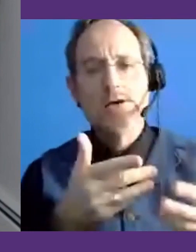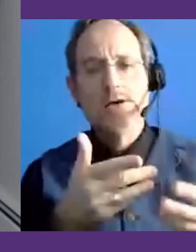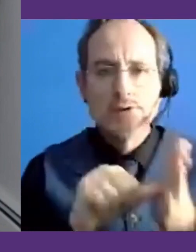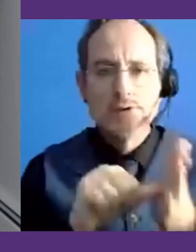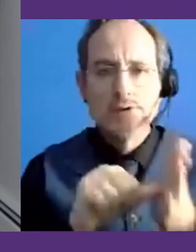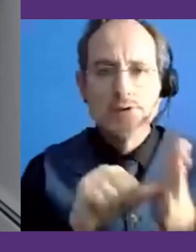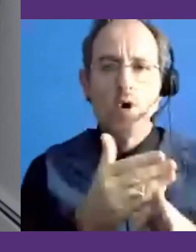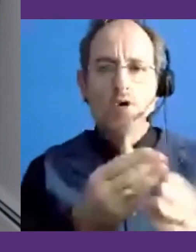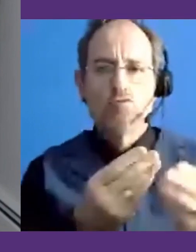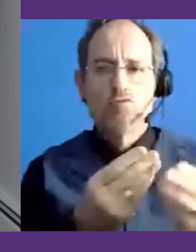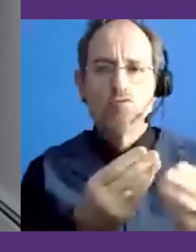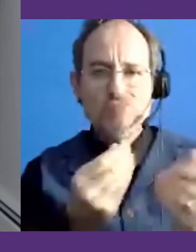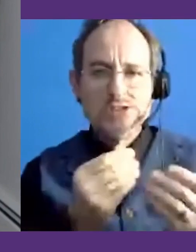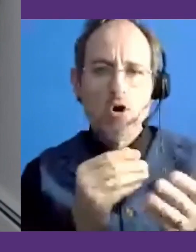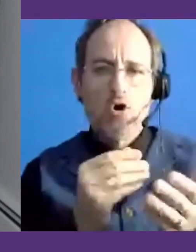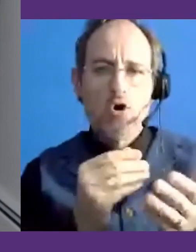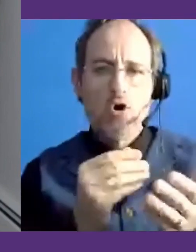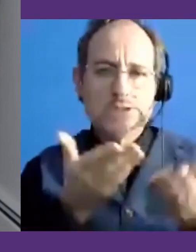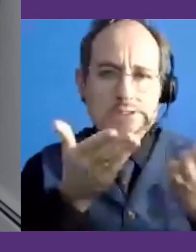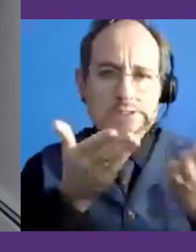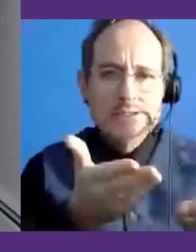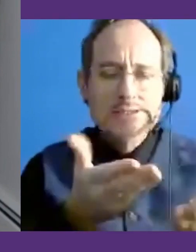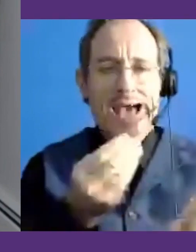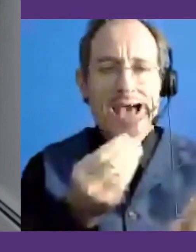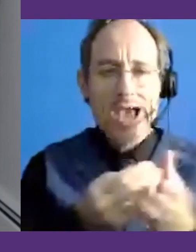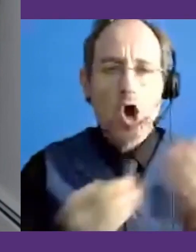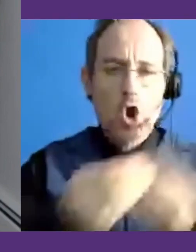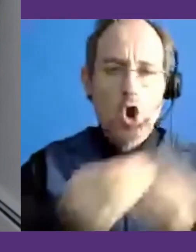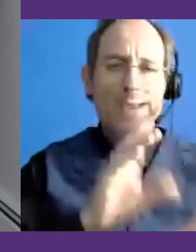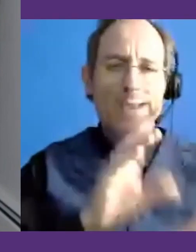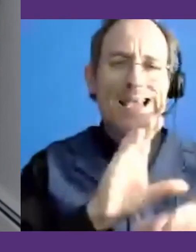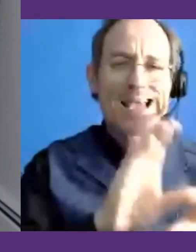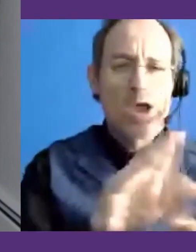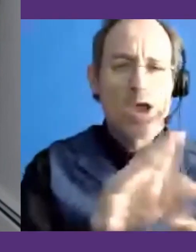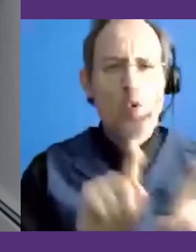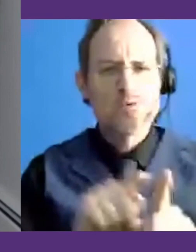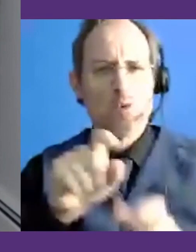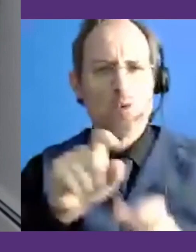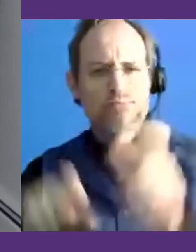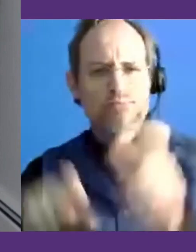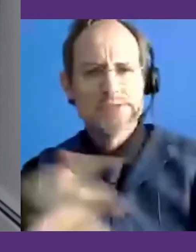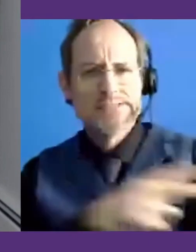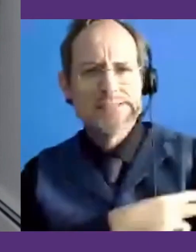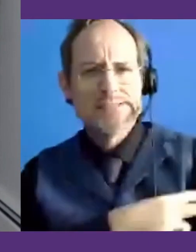economically and from human capital side, in the D&I side of their